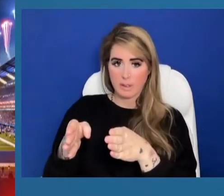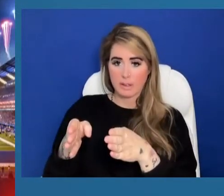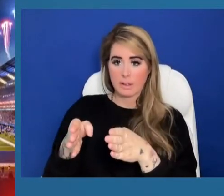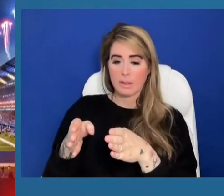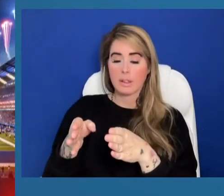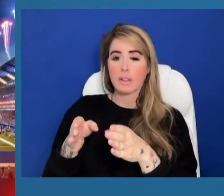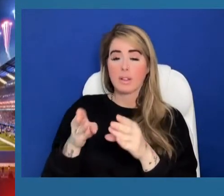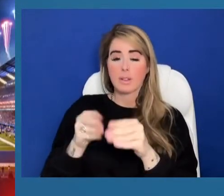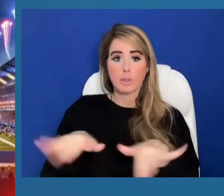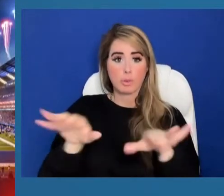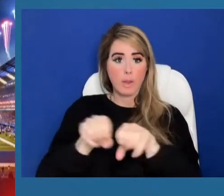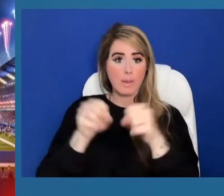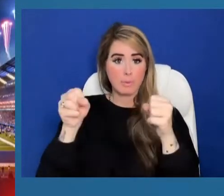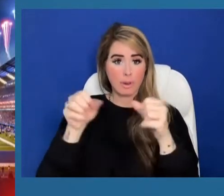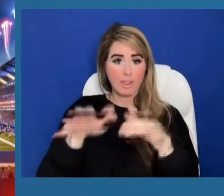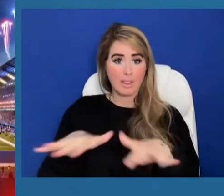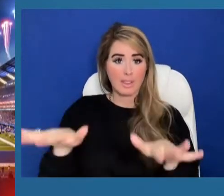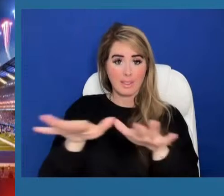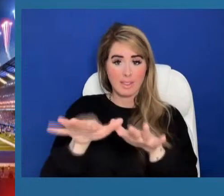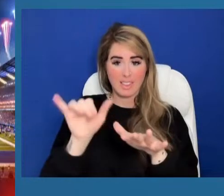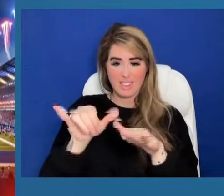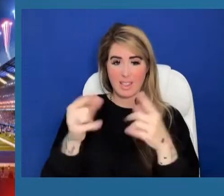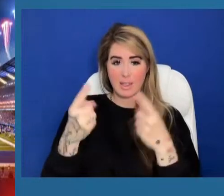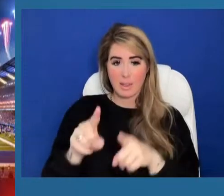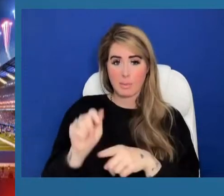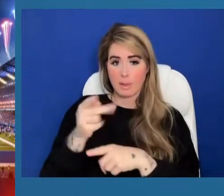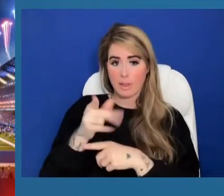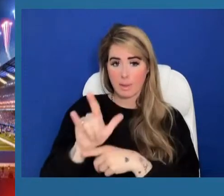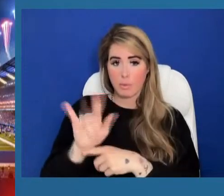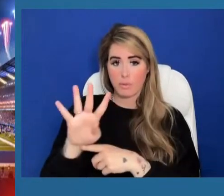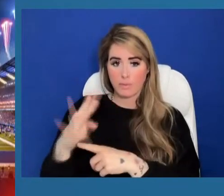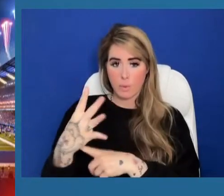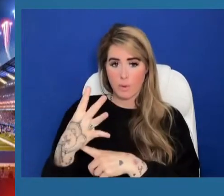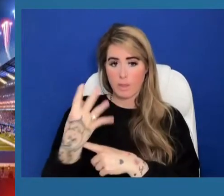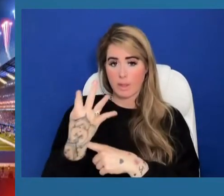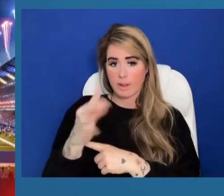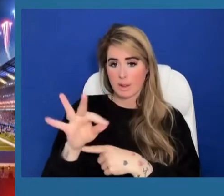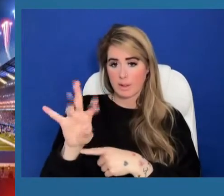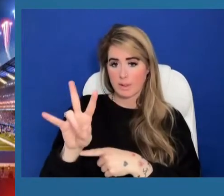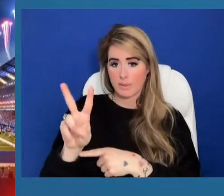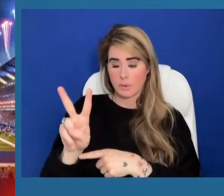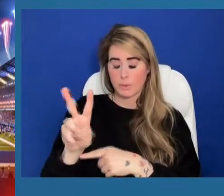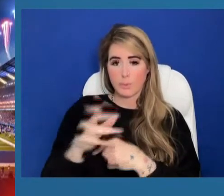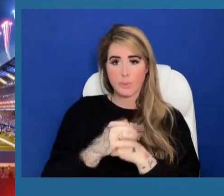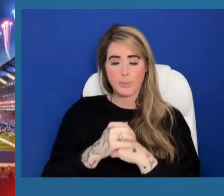for it was April 4th, 1972.